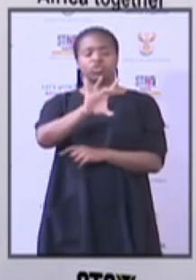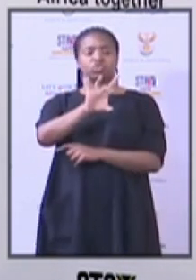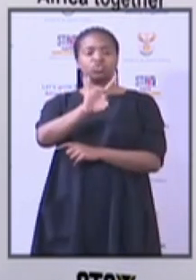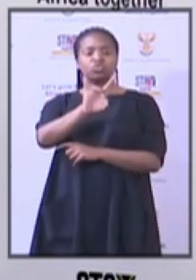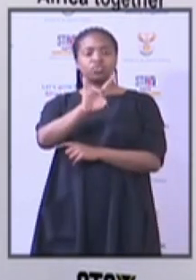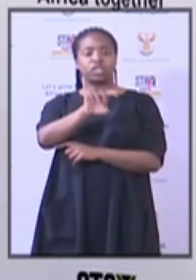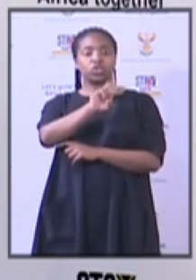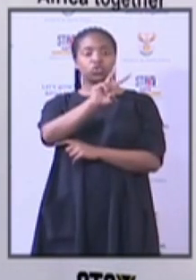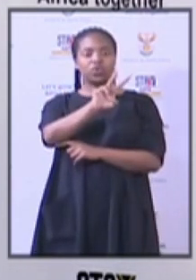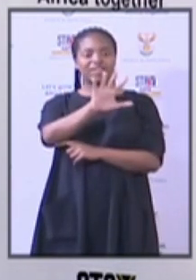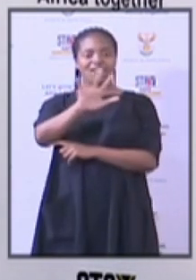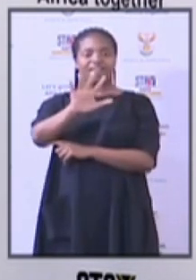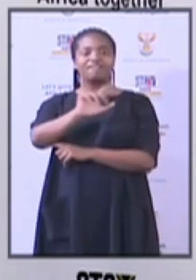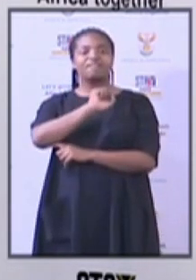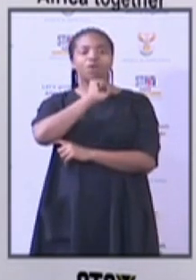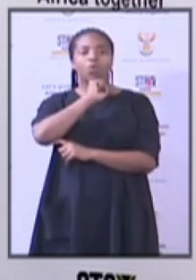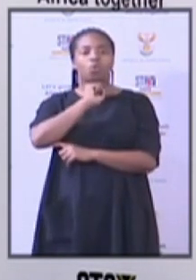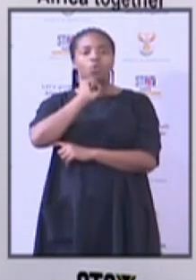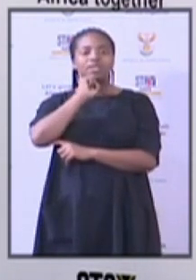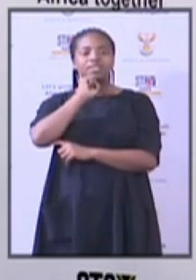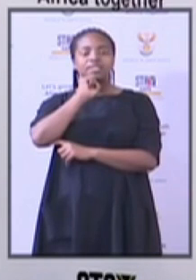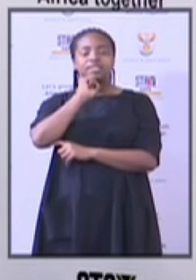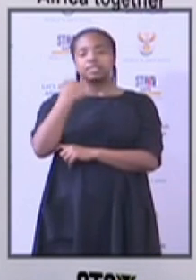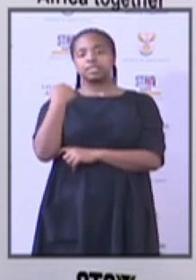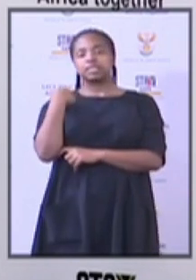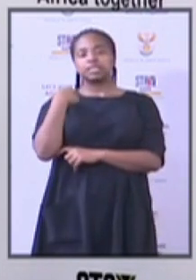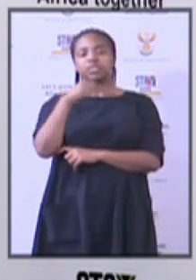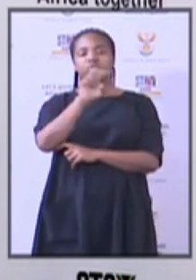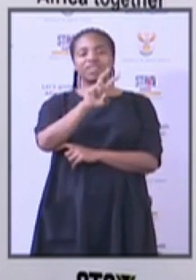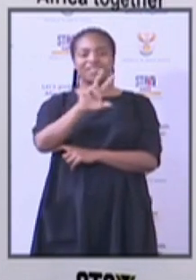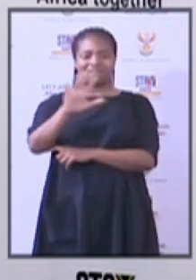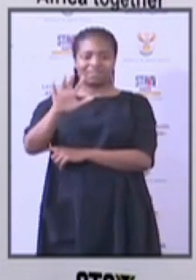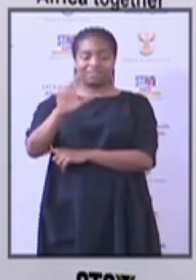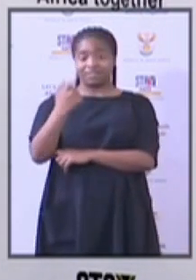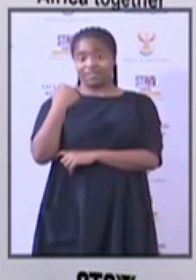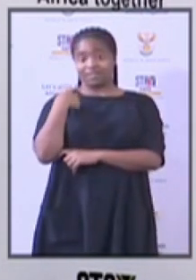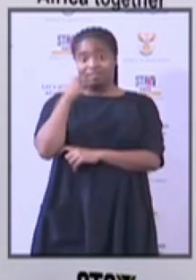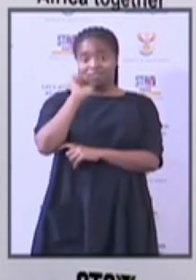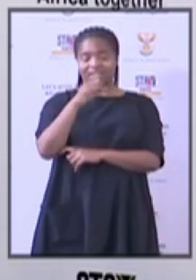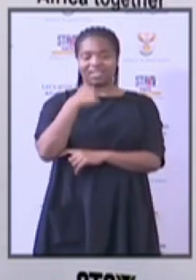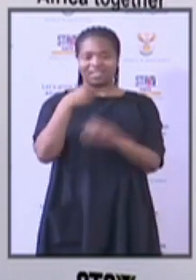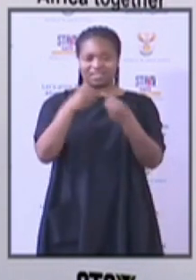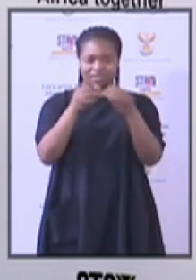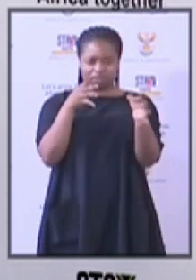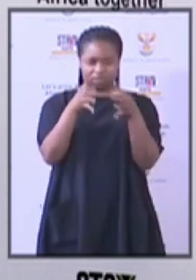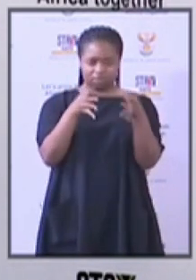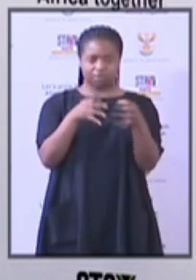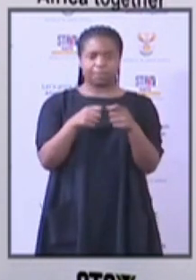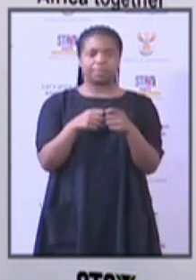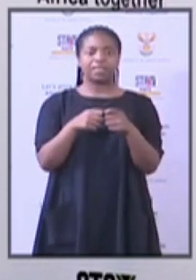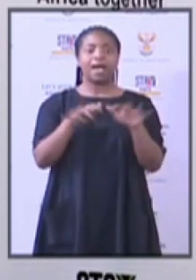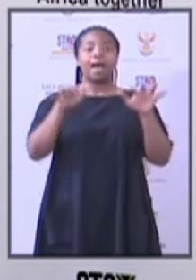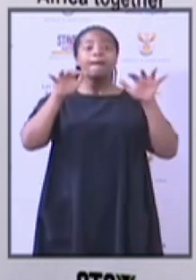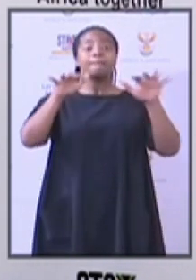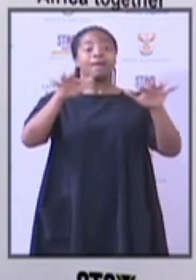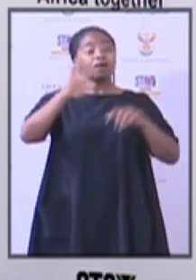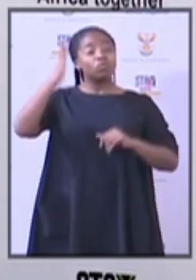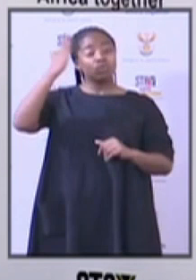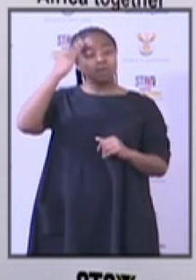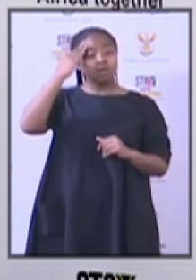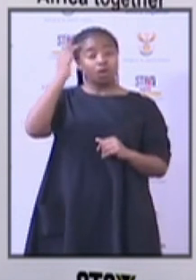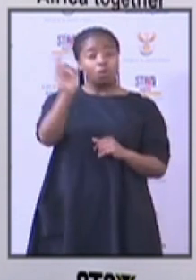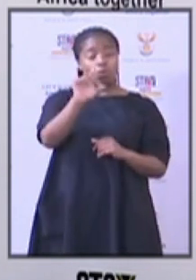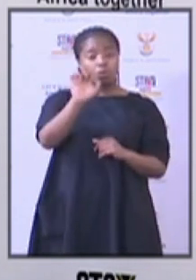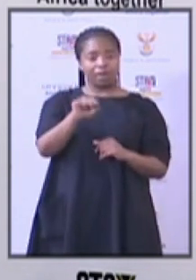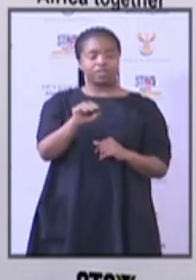25th August 2020. Ireke tšee sebaka se go hlatholla ntho ya botse gore batho ba tsebe gore re